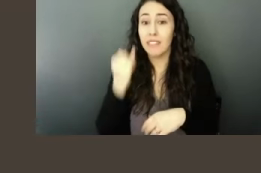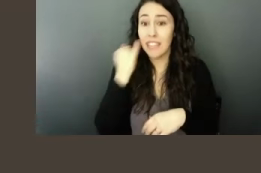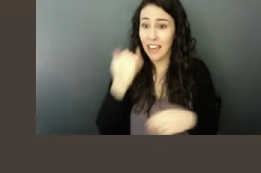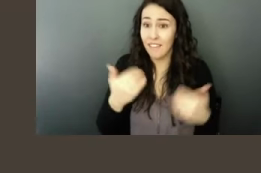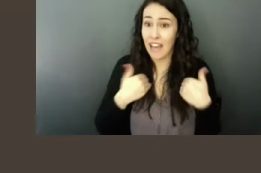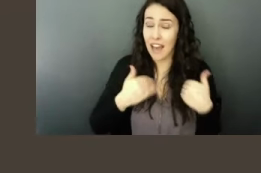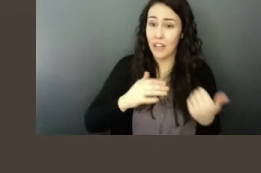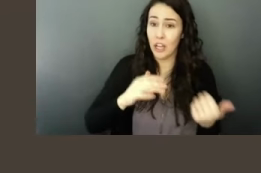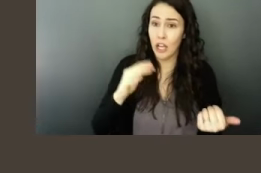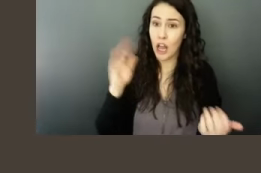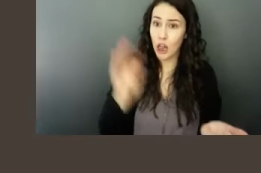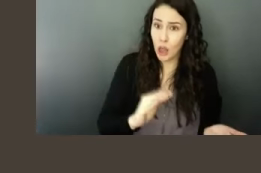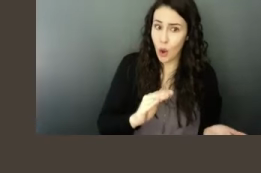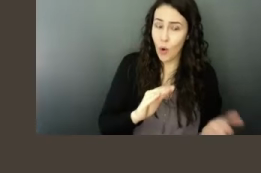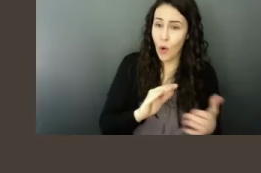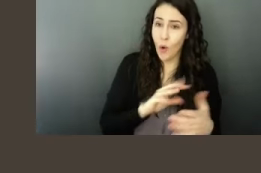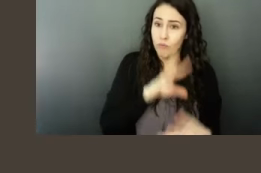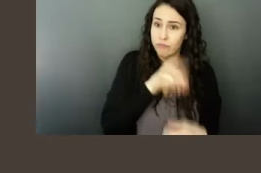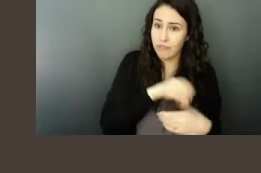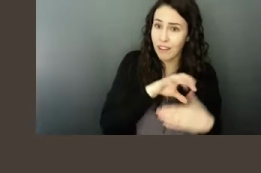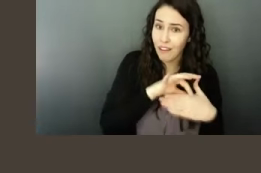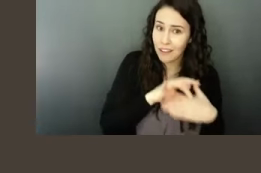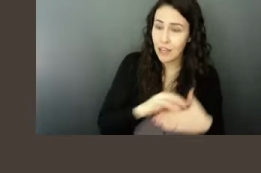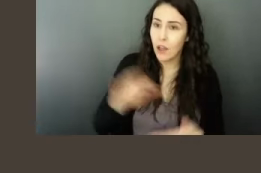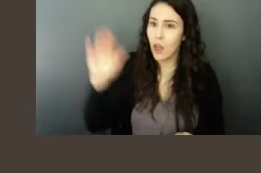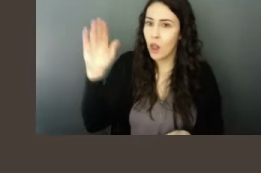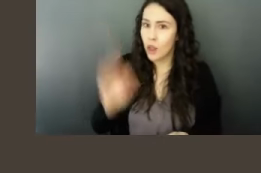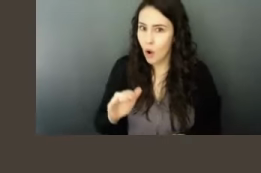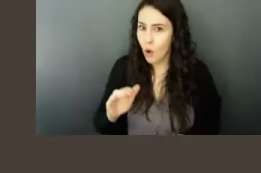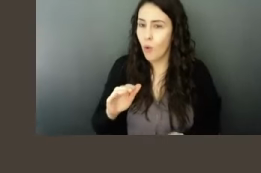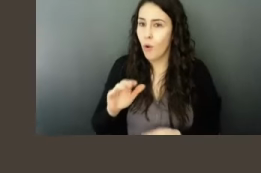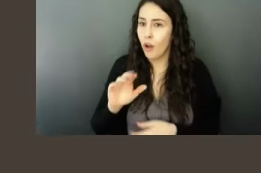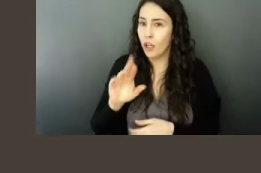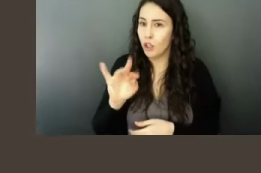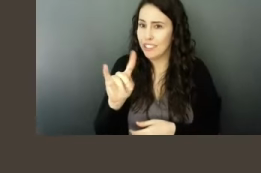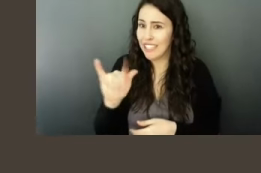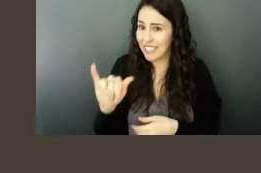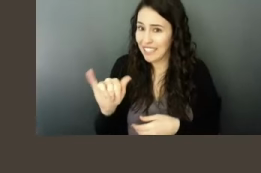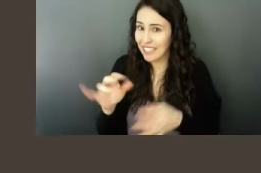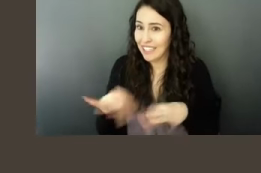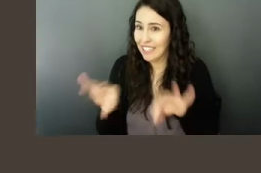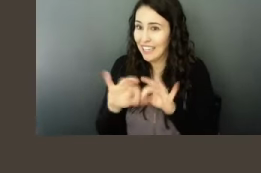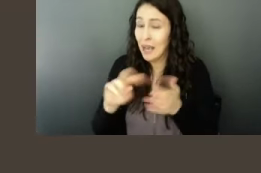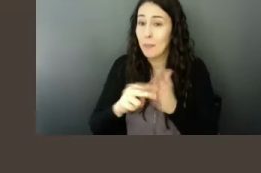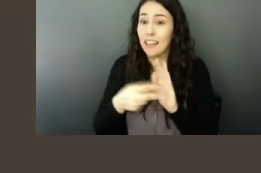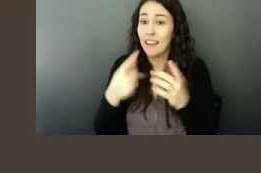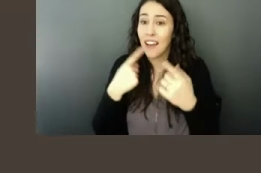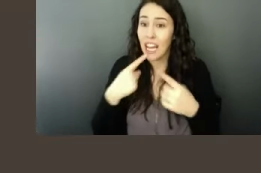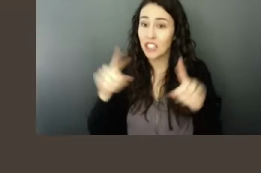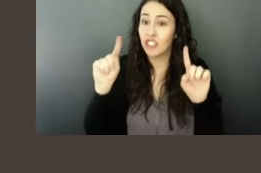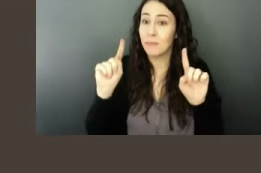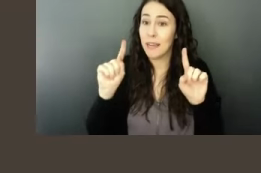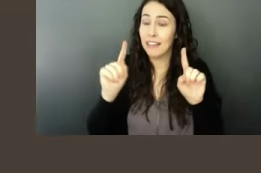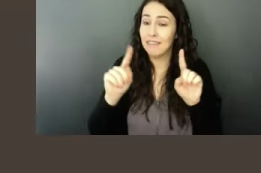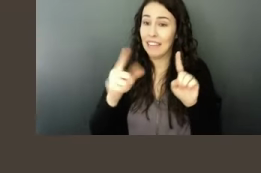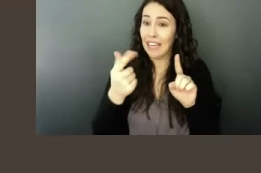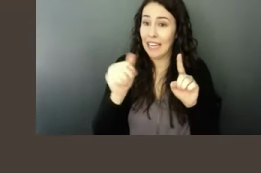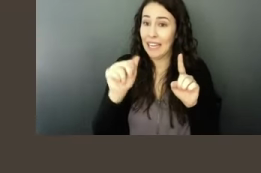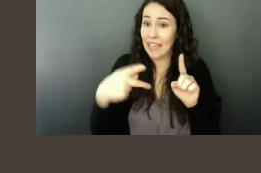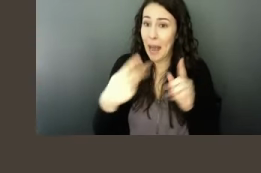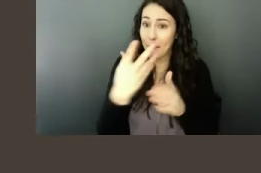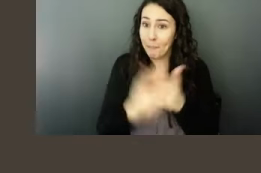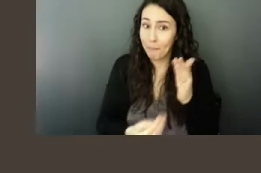inclusive context, or excuse me, content, is it increases the achievement gap. Because if I'm good at memorizing facts, if I'm